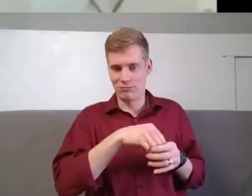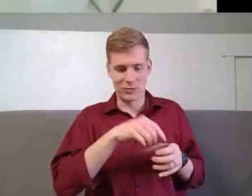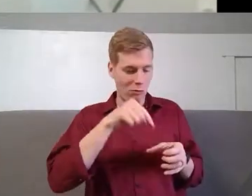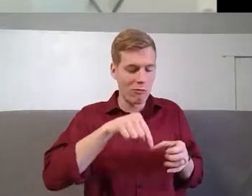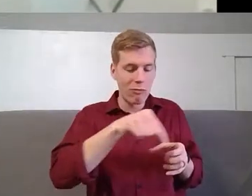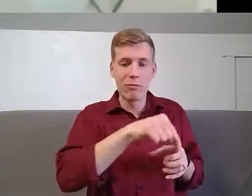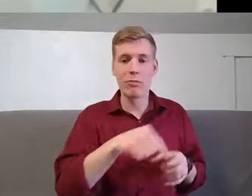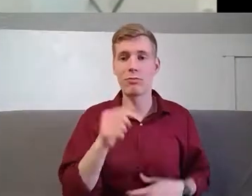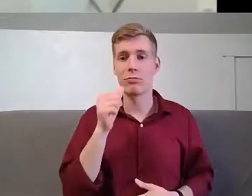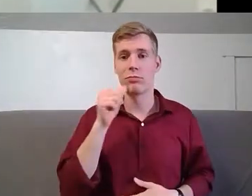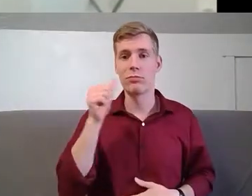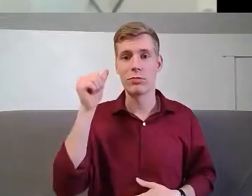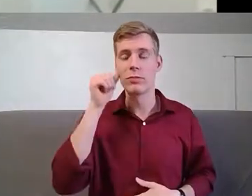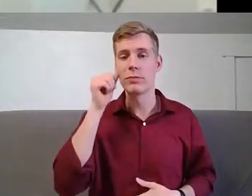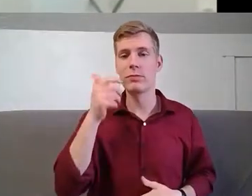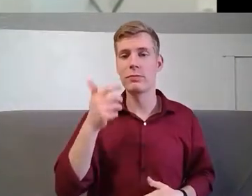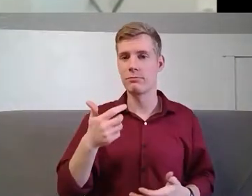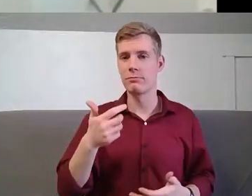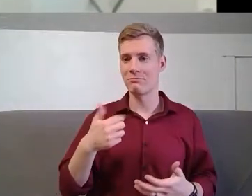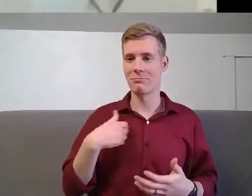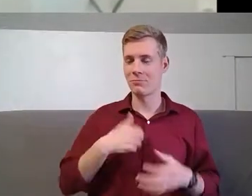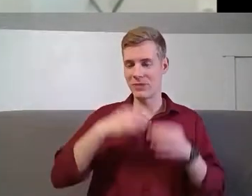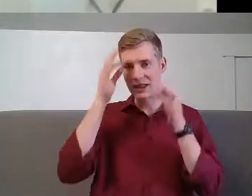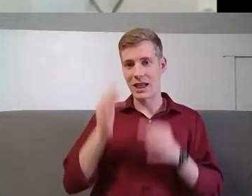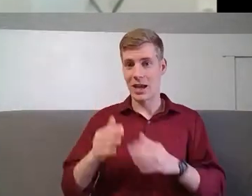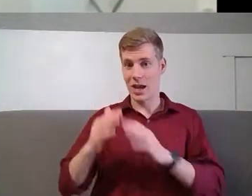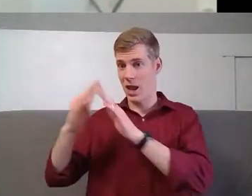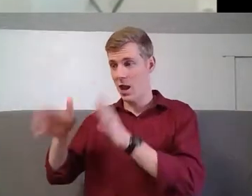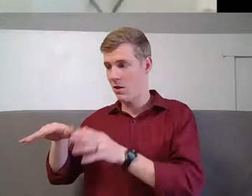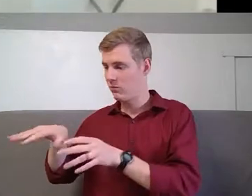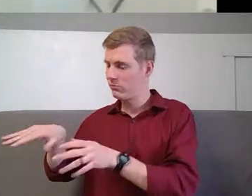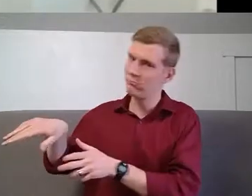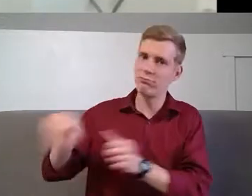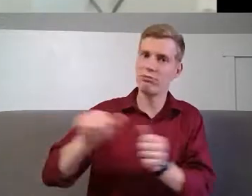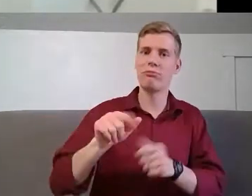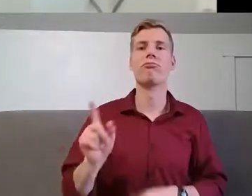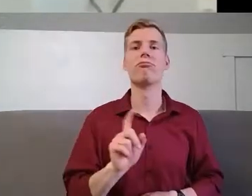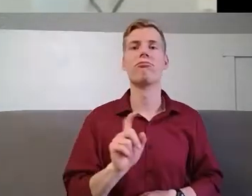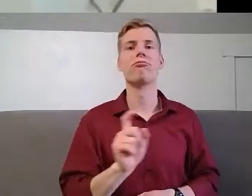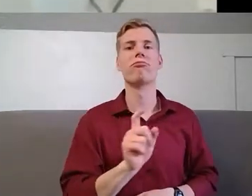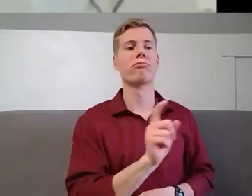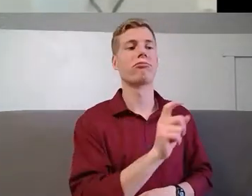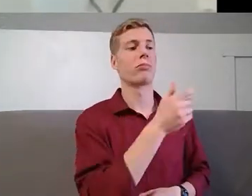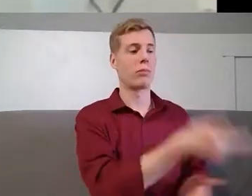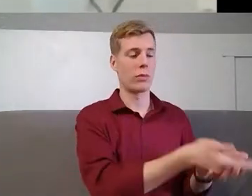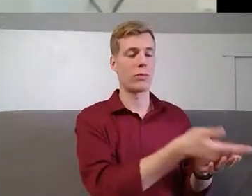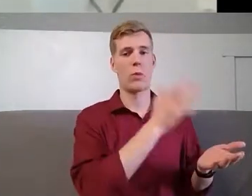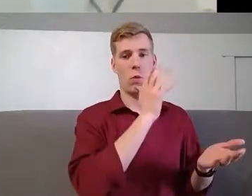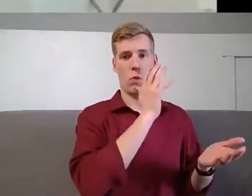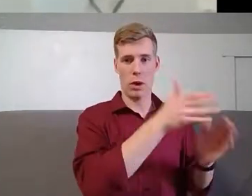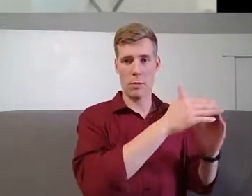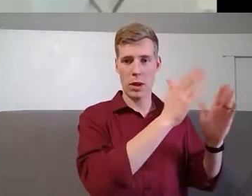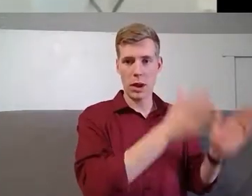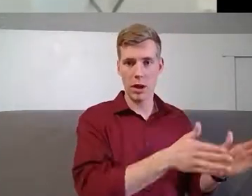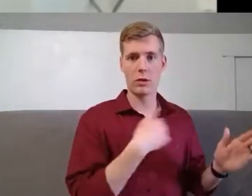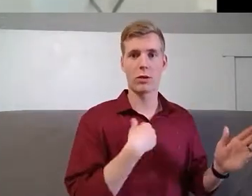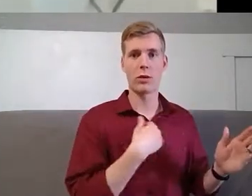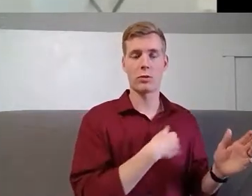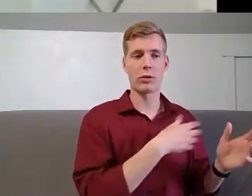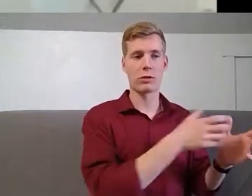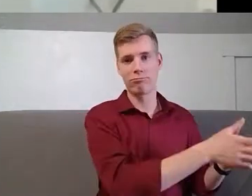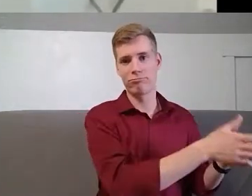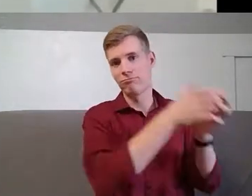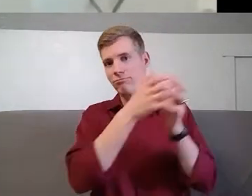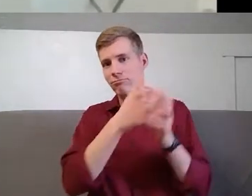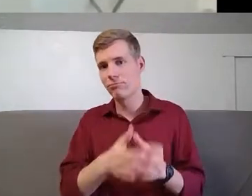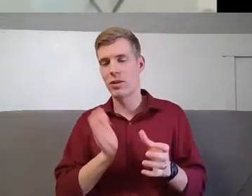yesterday, we decided to get out, and we walked up to my grandma's house and walked her up to my parents' house because she was